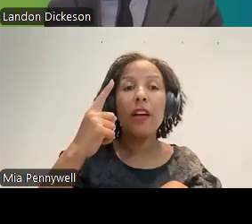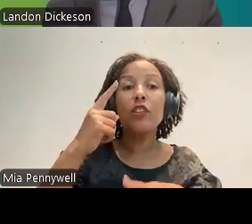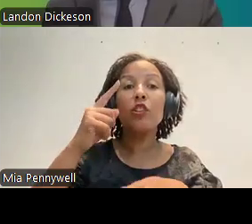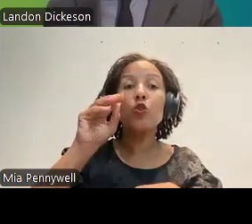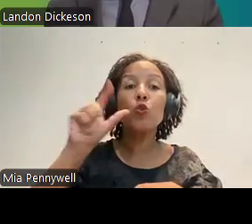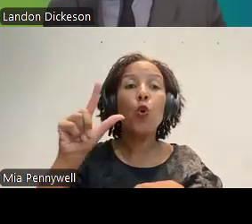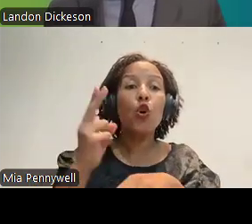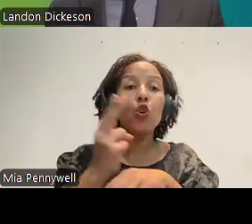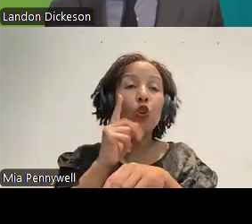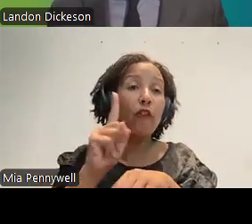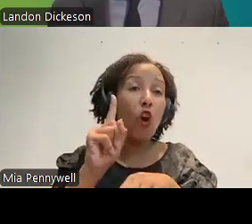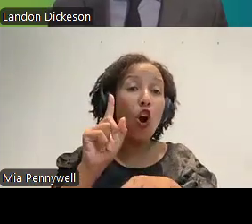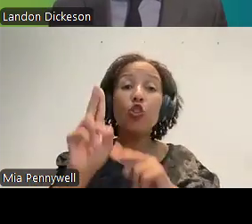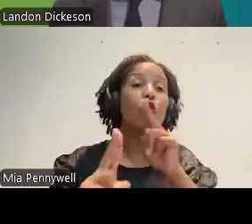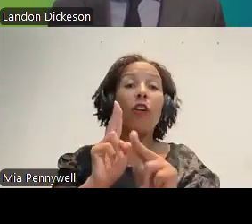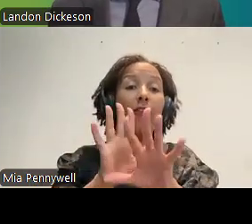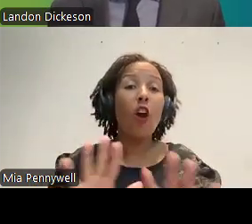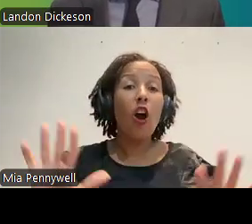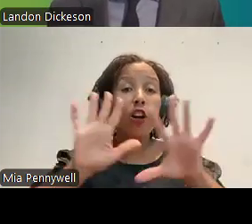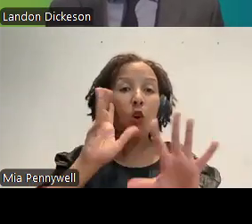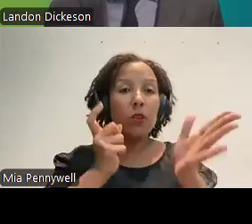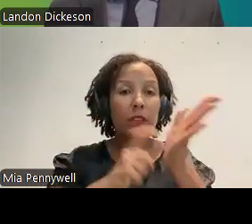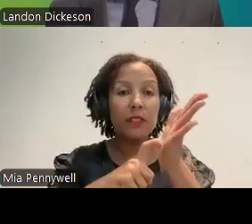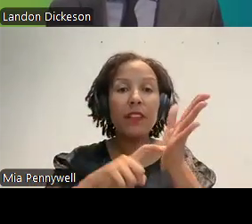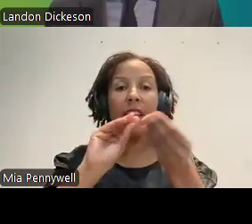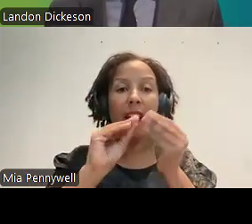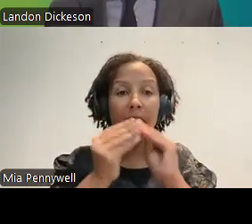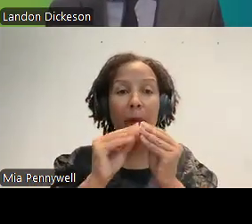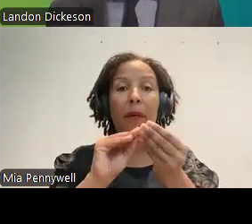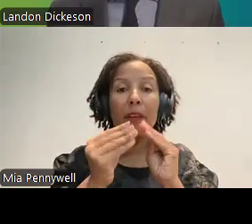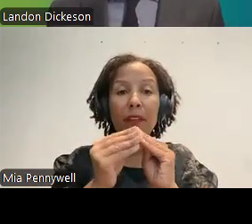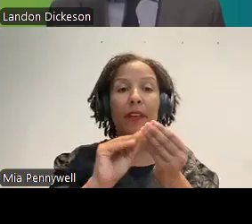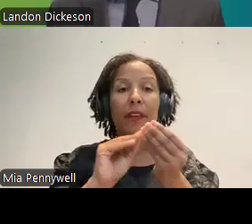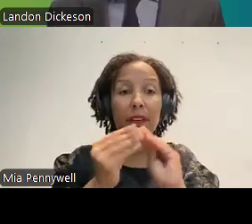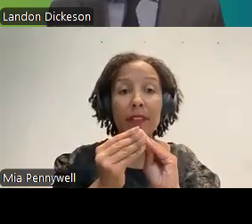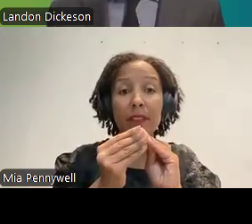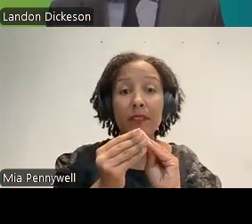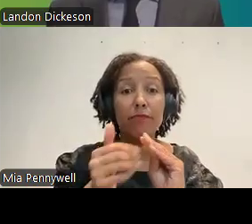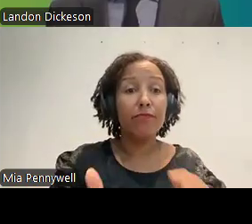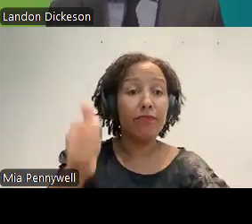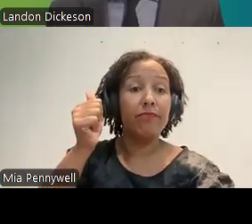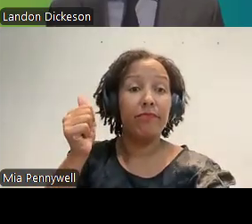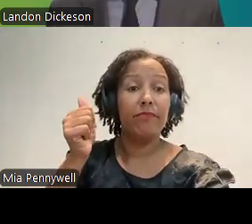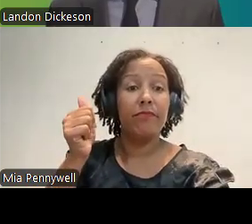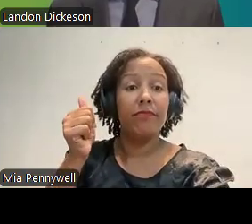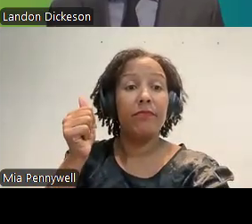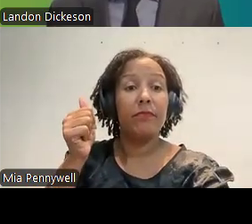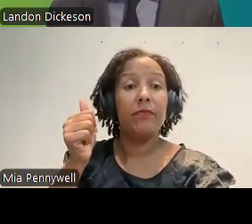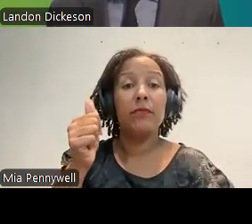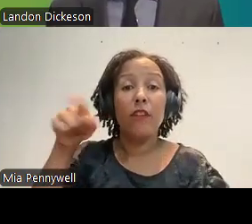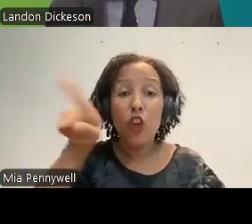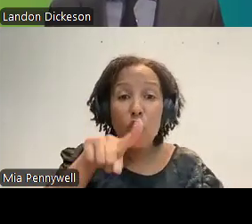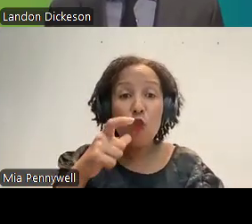very helpful thing. And we're going to see the numbers just unfortunately skyrocket for those who represent a clear